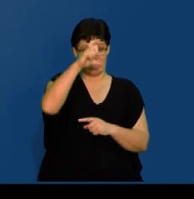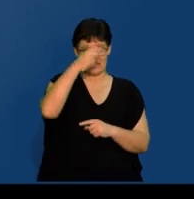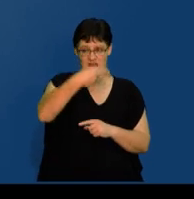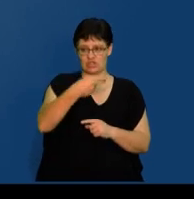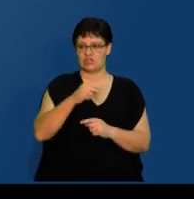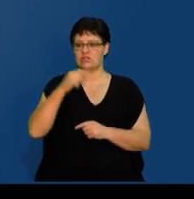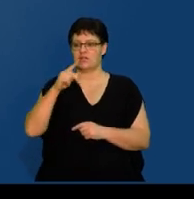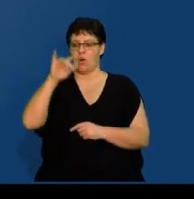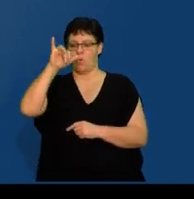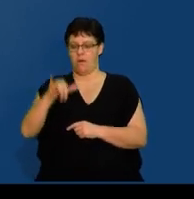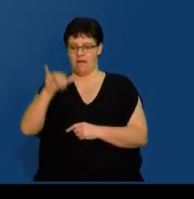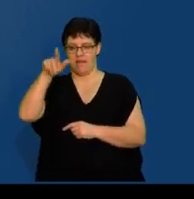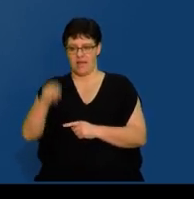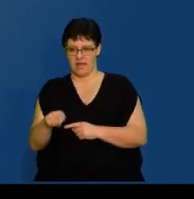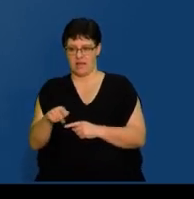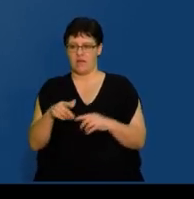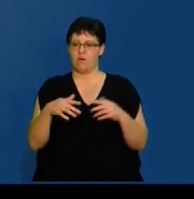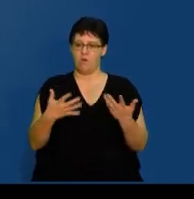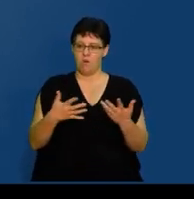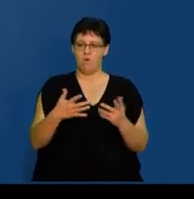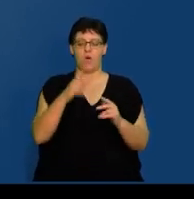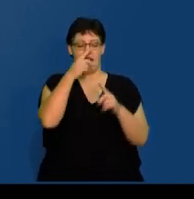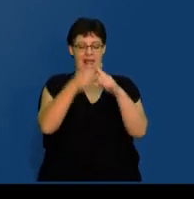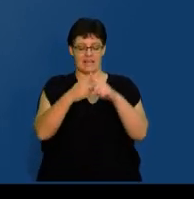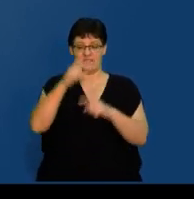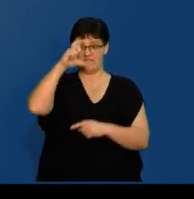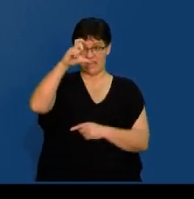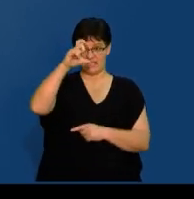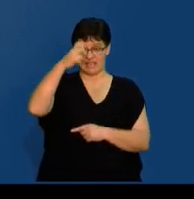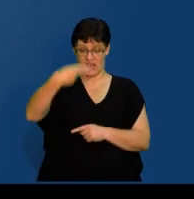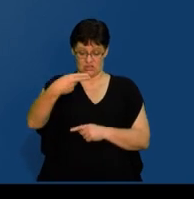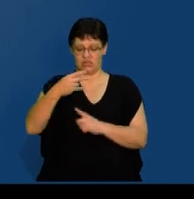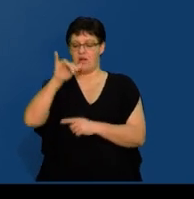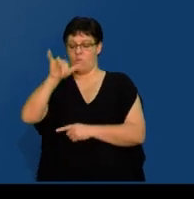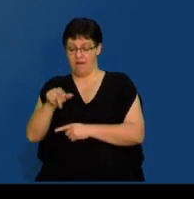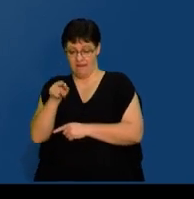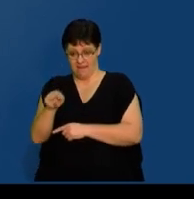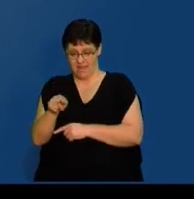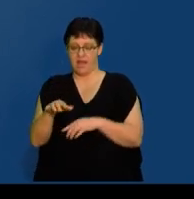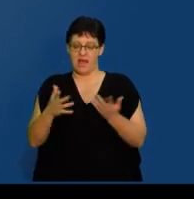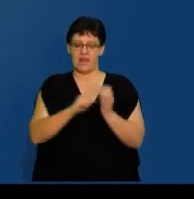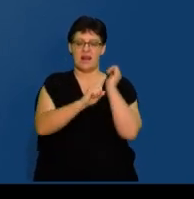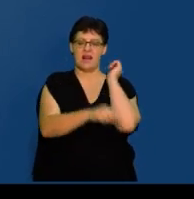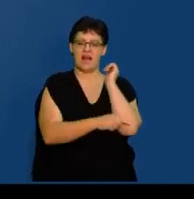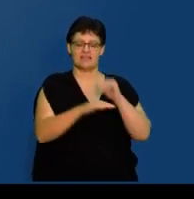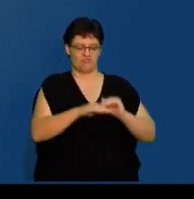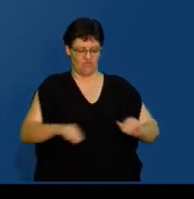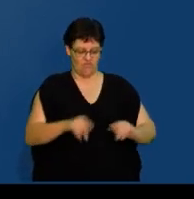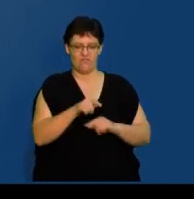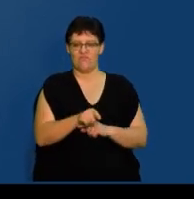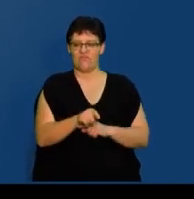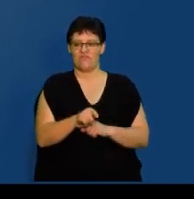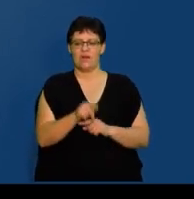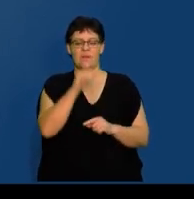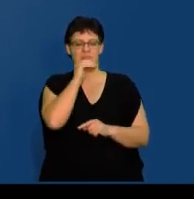would get this possible allele or genotype. We then cross the last row, and